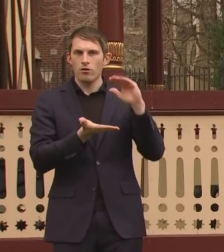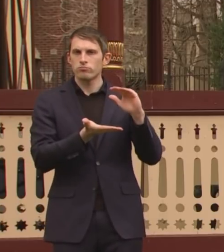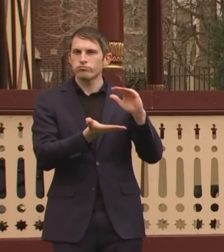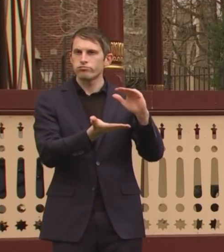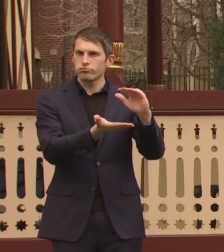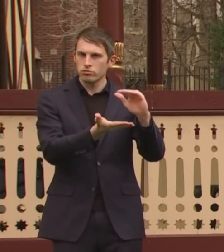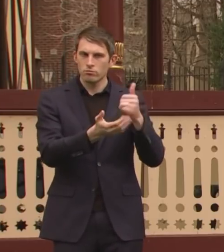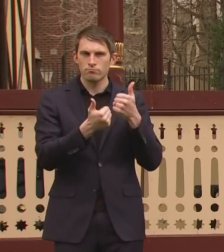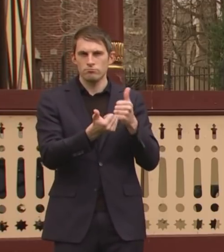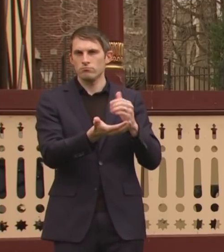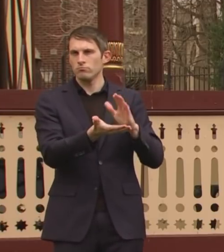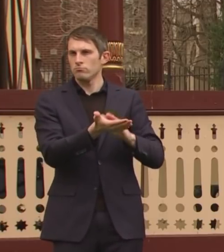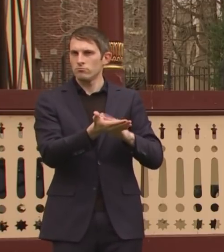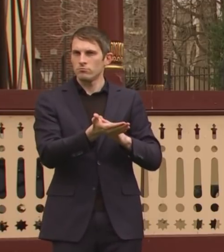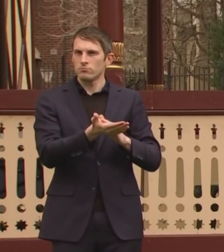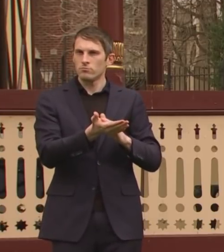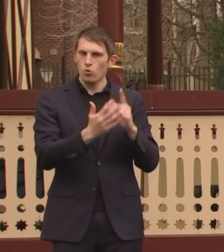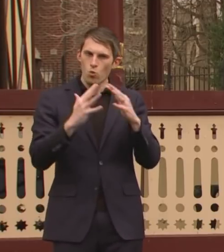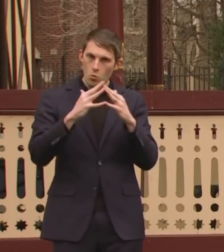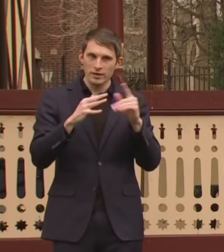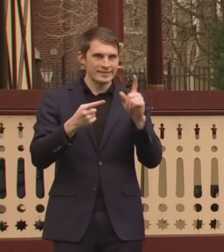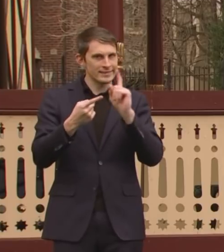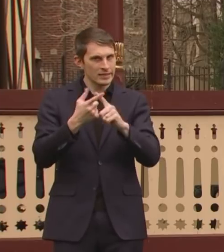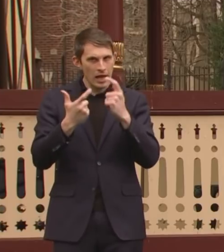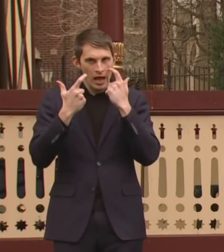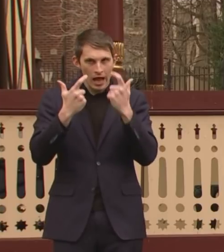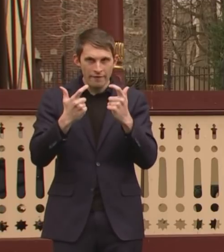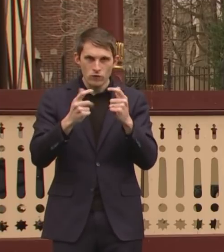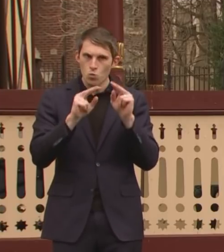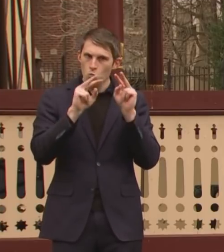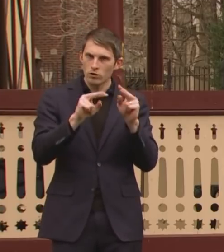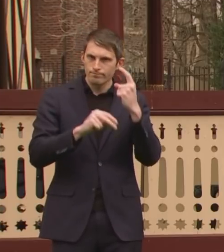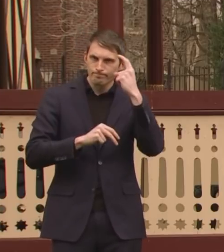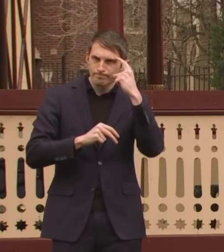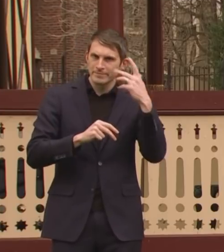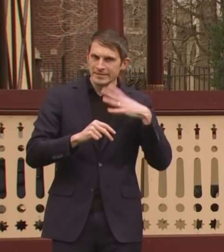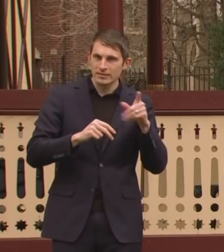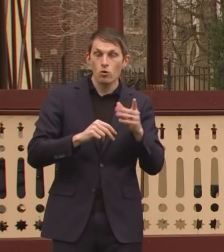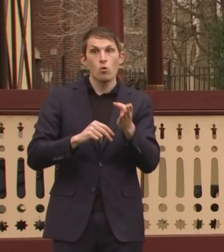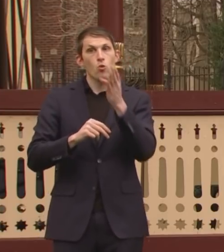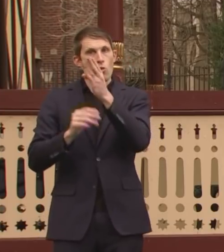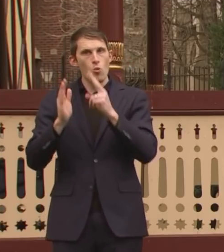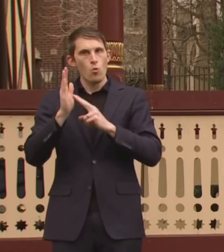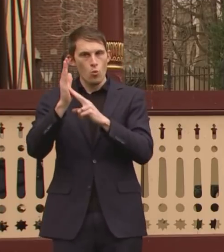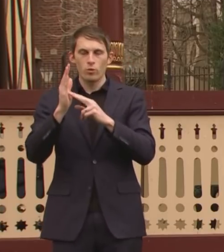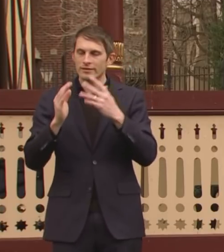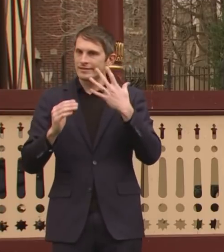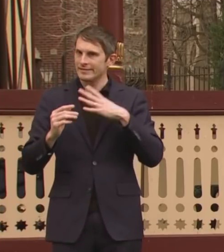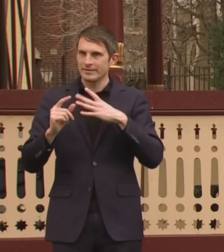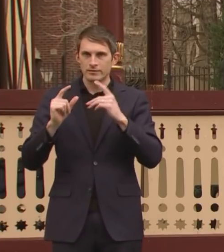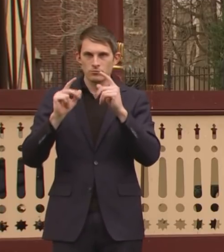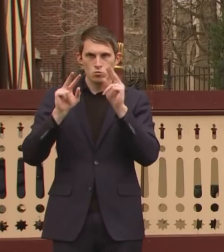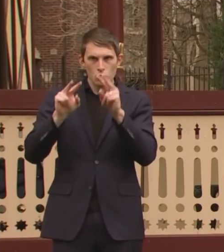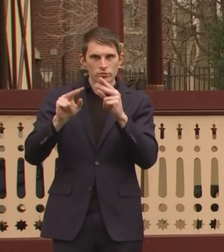Melbourne, and the emergent risks in the north of Melbourne should not be forgotten. Those cases have almost doubled in just